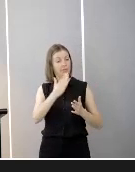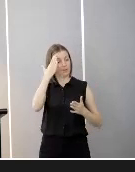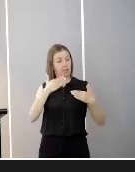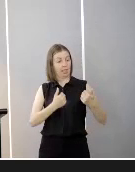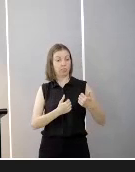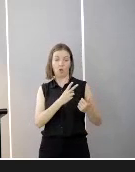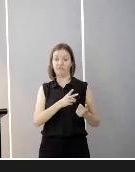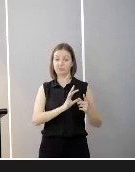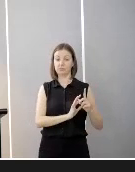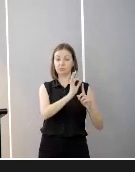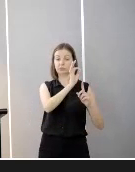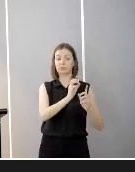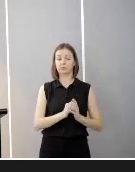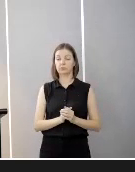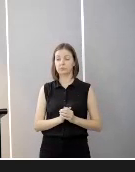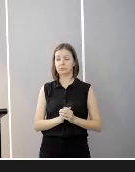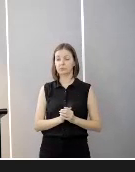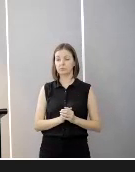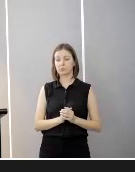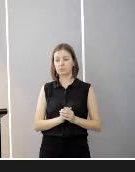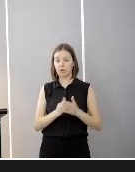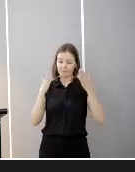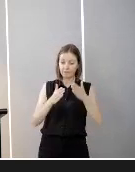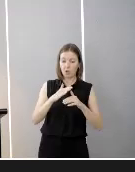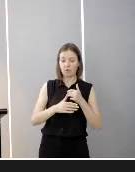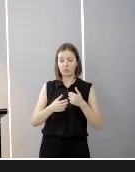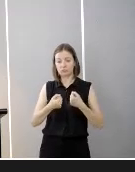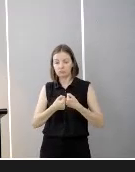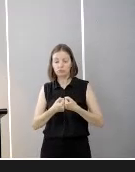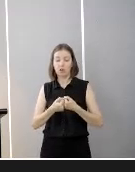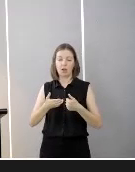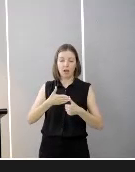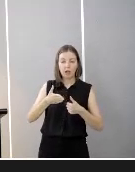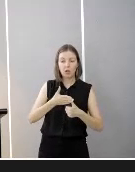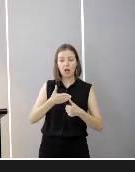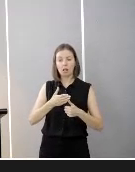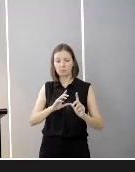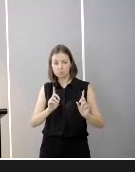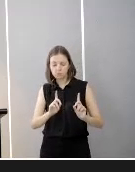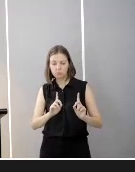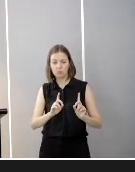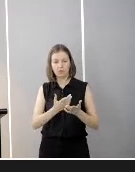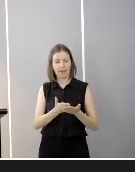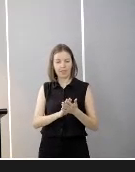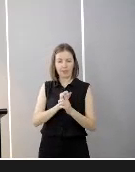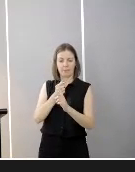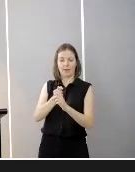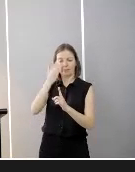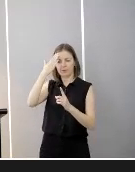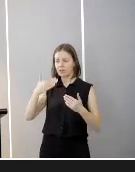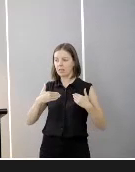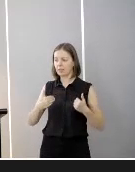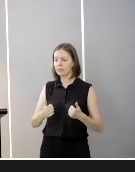mental health. We focus on substance use and alcohol use and their physical health, and try and kind of bring all of these different factors